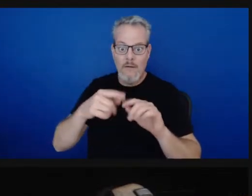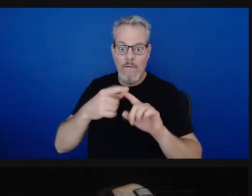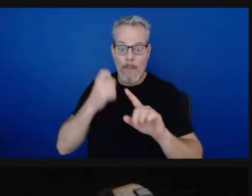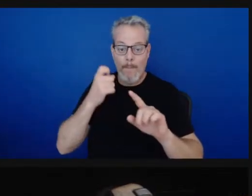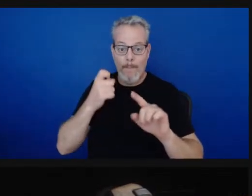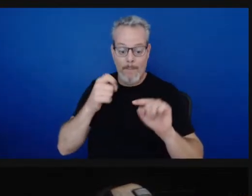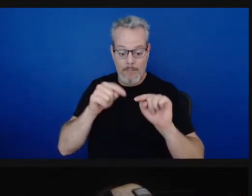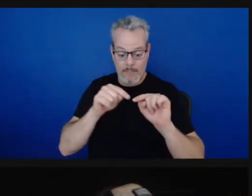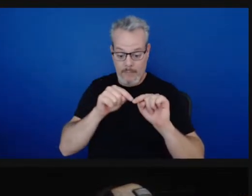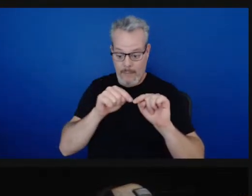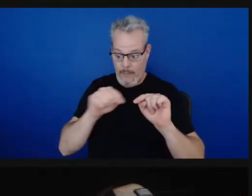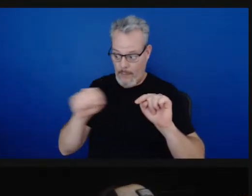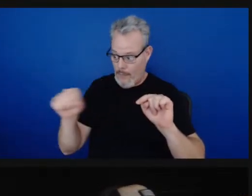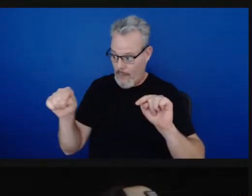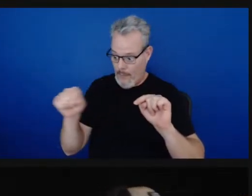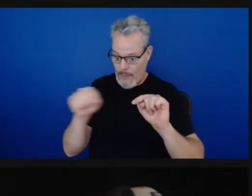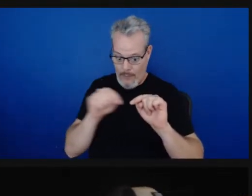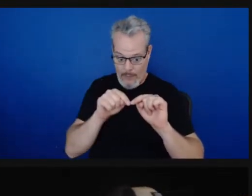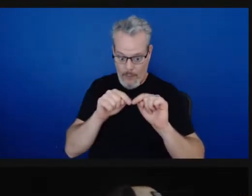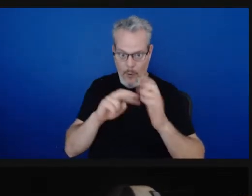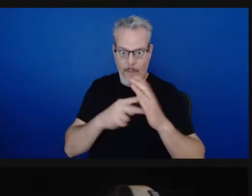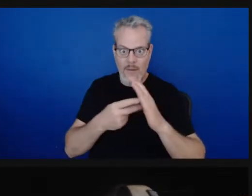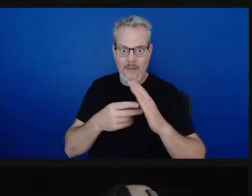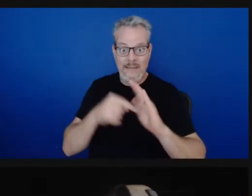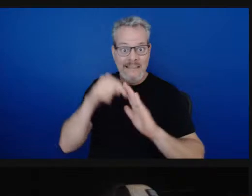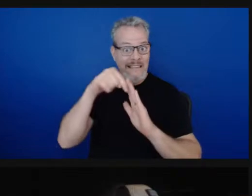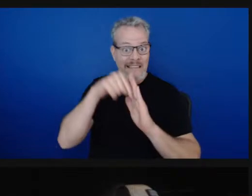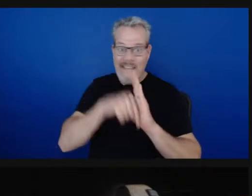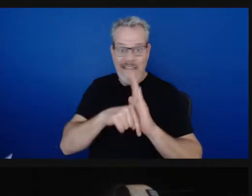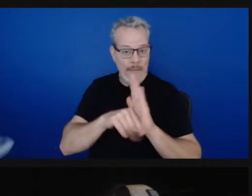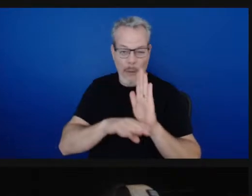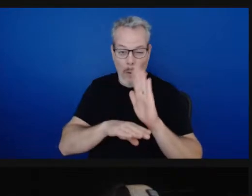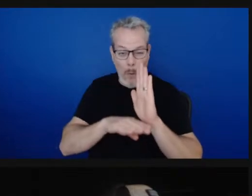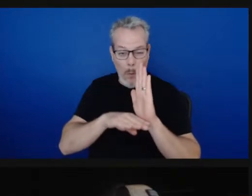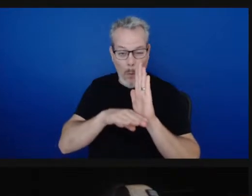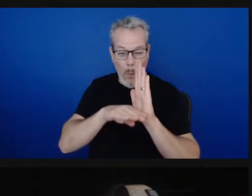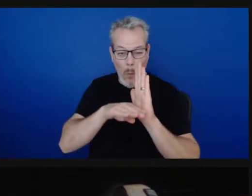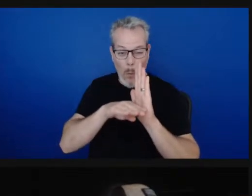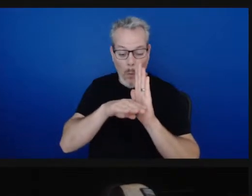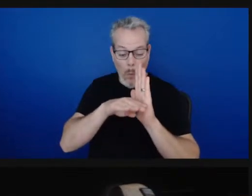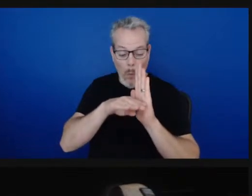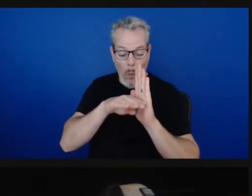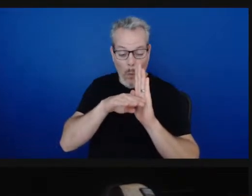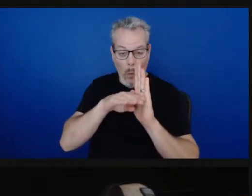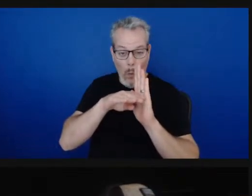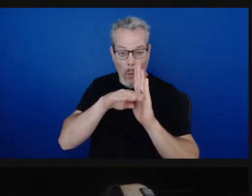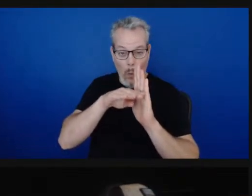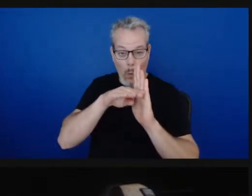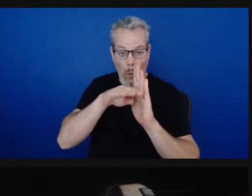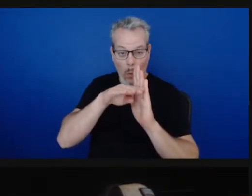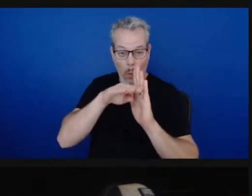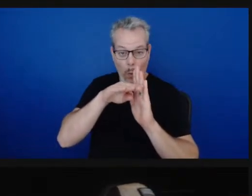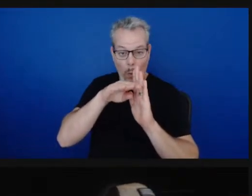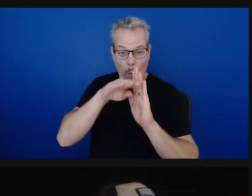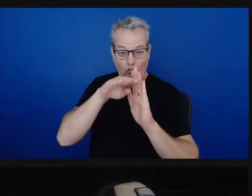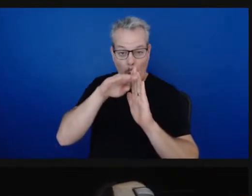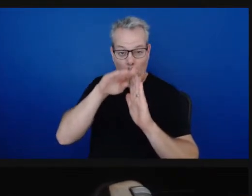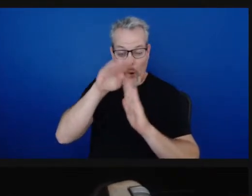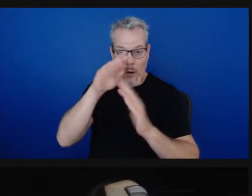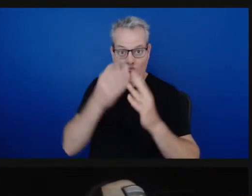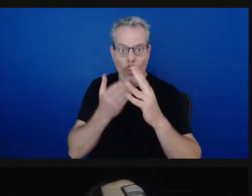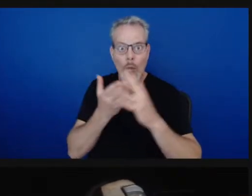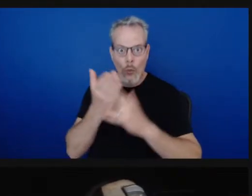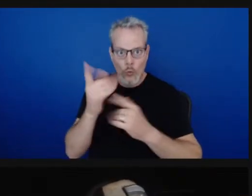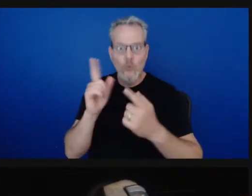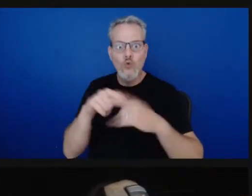the earthquake's getting shallower and shallower and shallower, eventually reaching the surface. That's a progression of magma working its way to the surface. And we don't